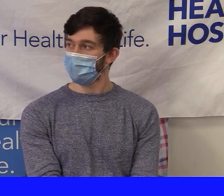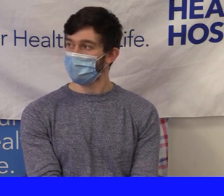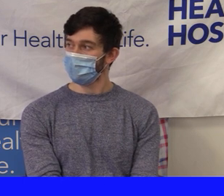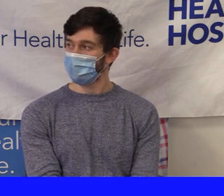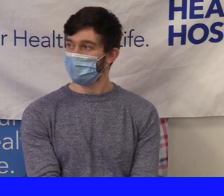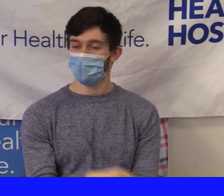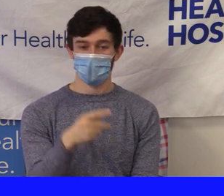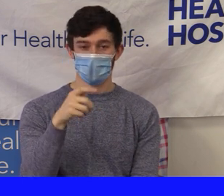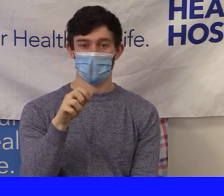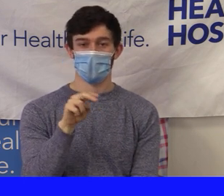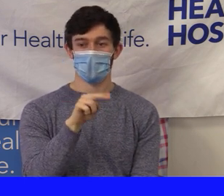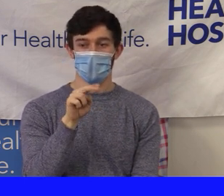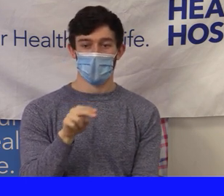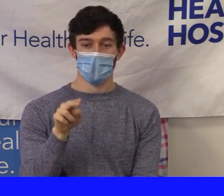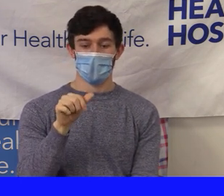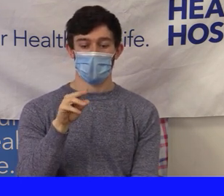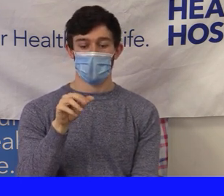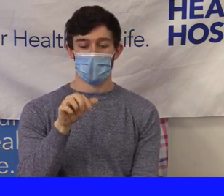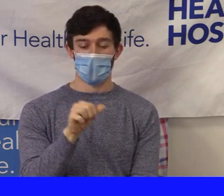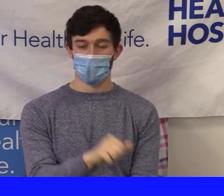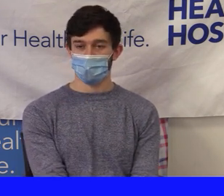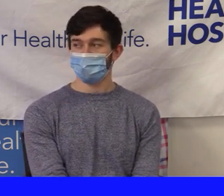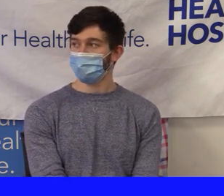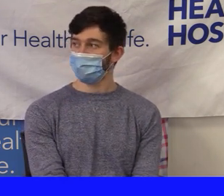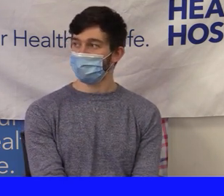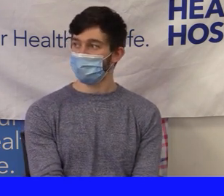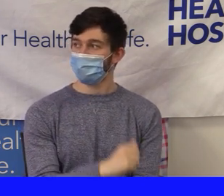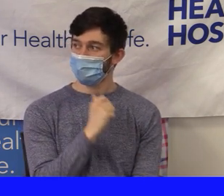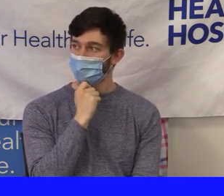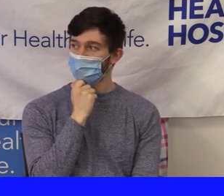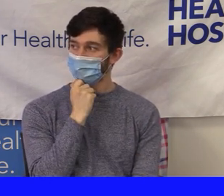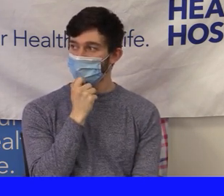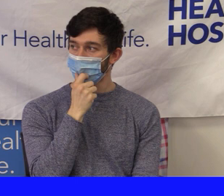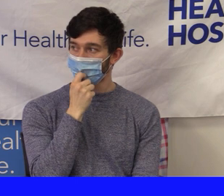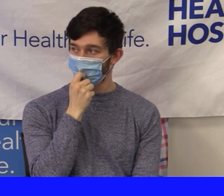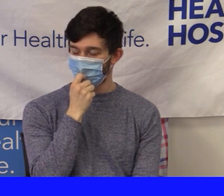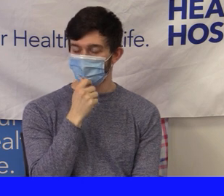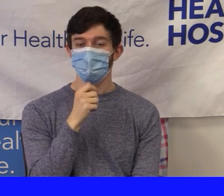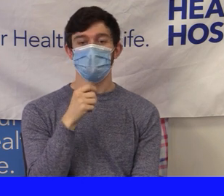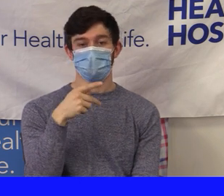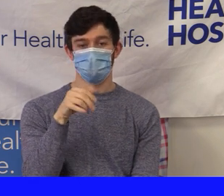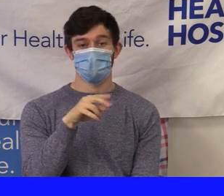Peñamora? Yes. Sally Hernandez Piñero?